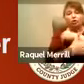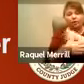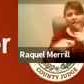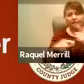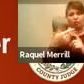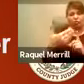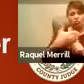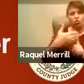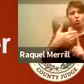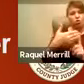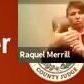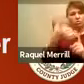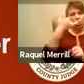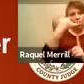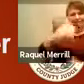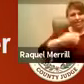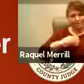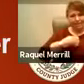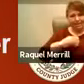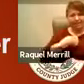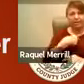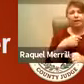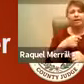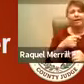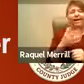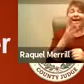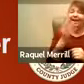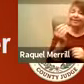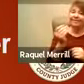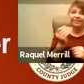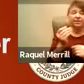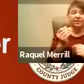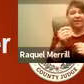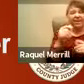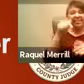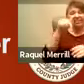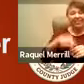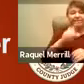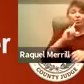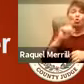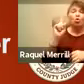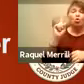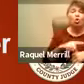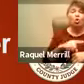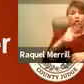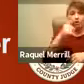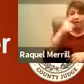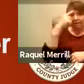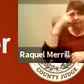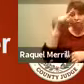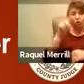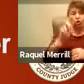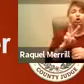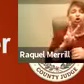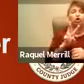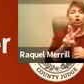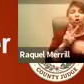you would be contacted. And again, this order is for 2